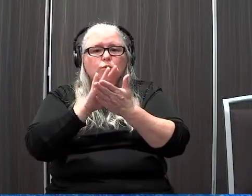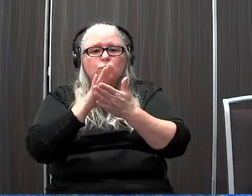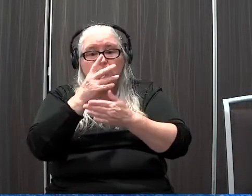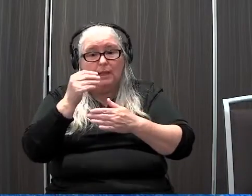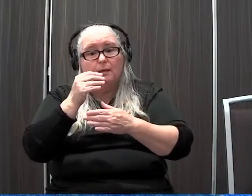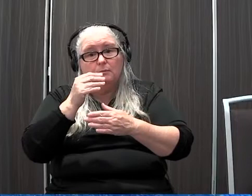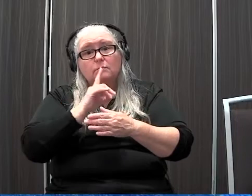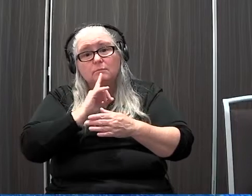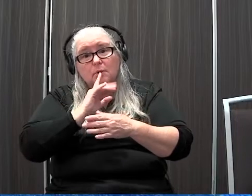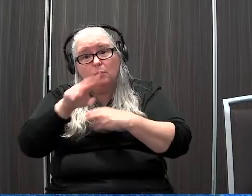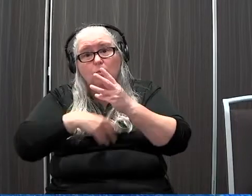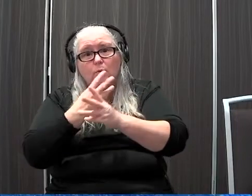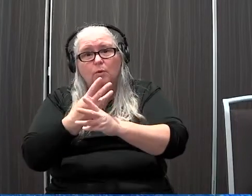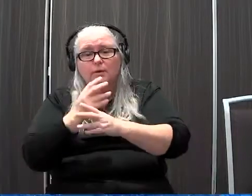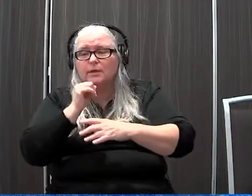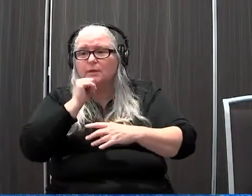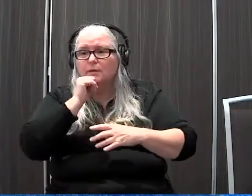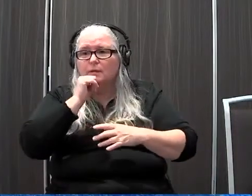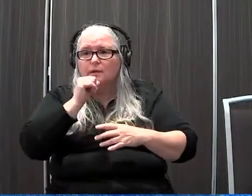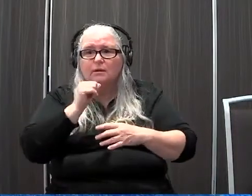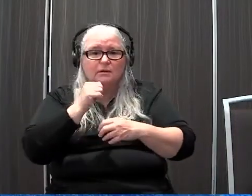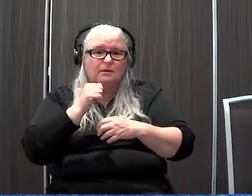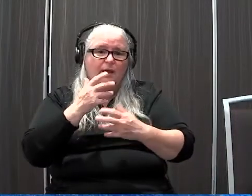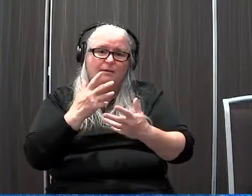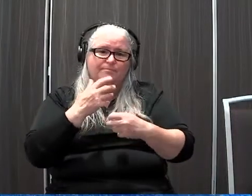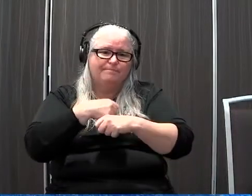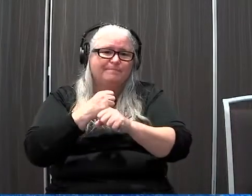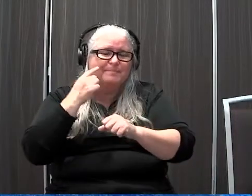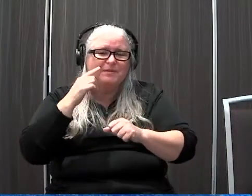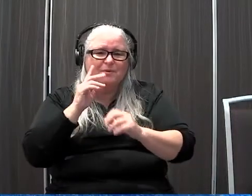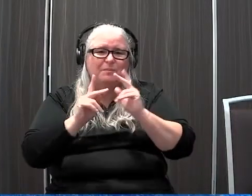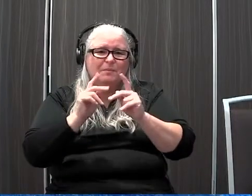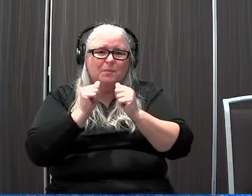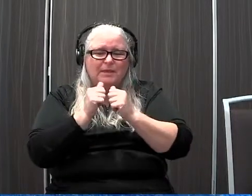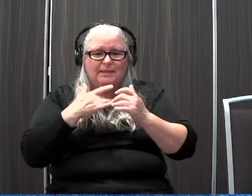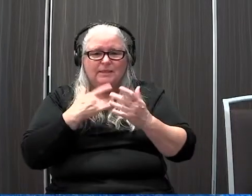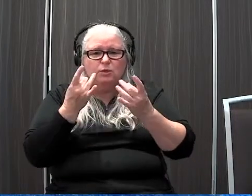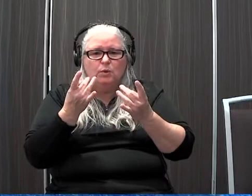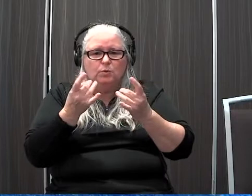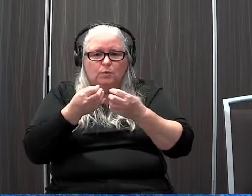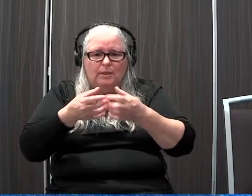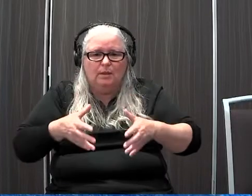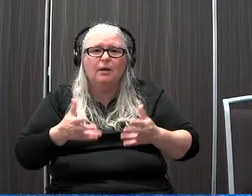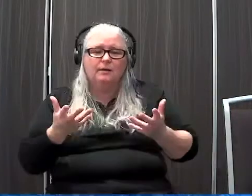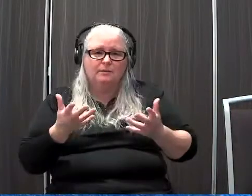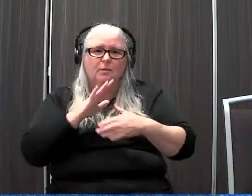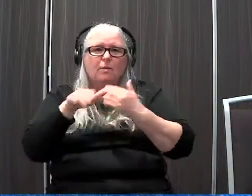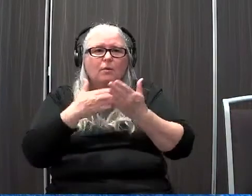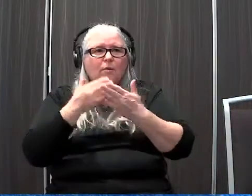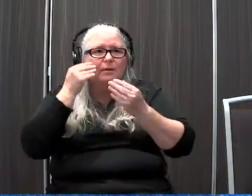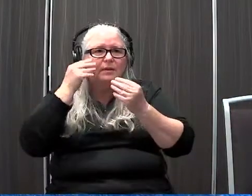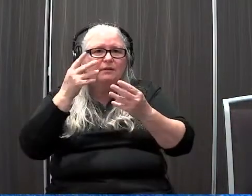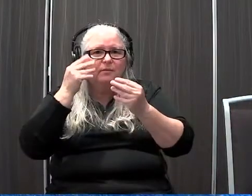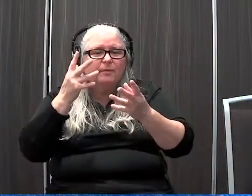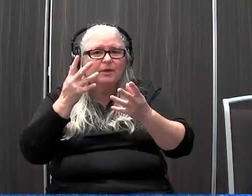really not designed for people with sensory loss. All of the information that is typically presented is presented